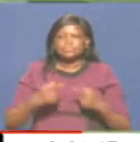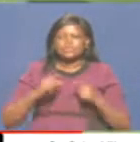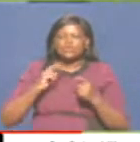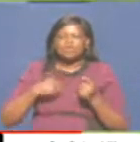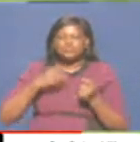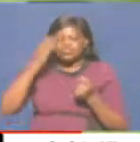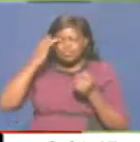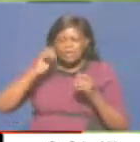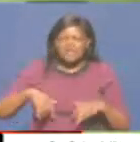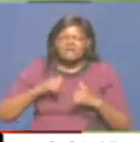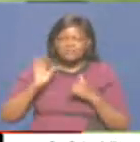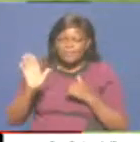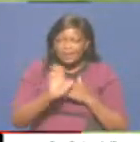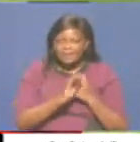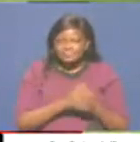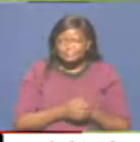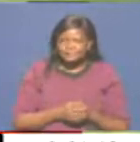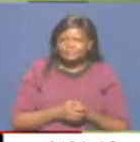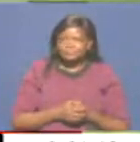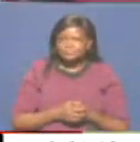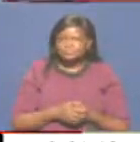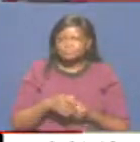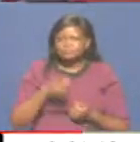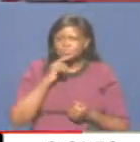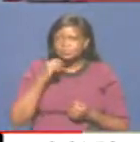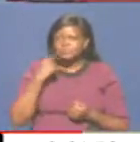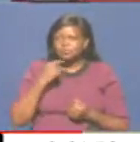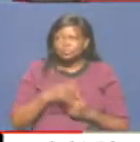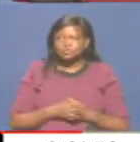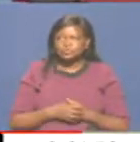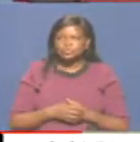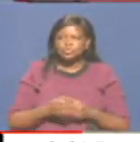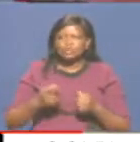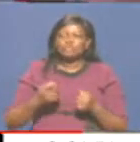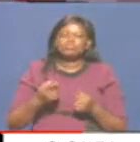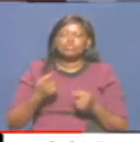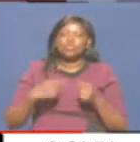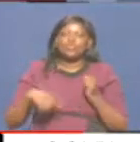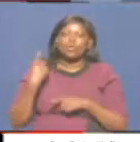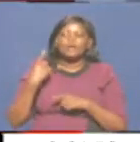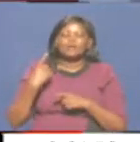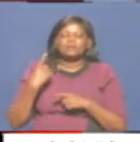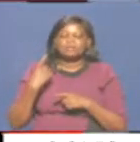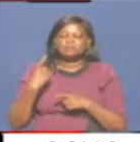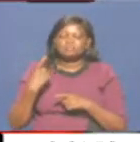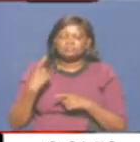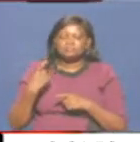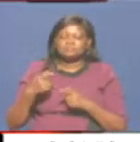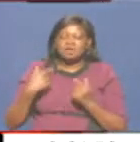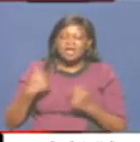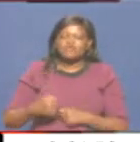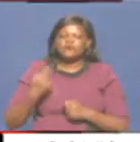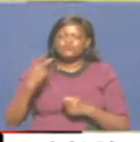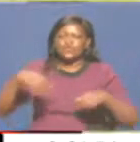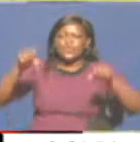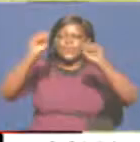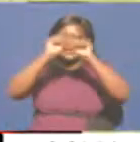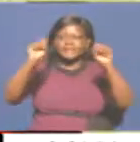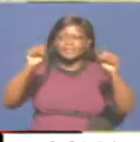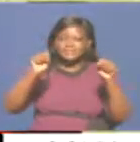life. Here is the man who literally won the hearts of two presidents, serving 44 years between